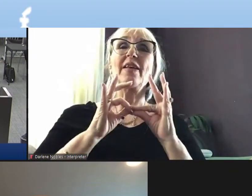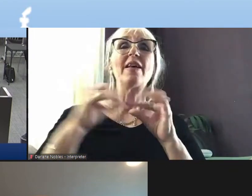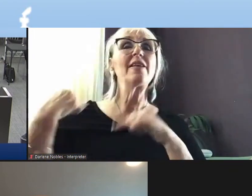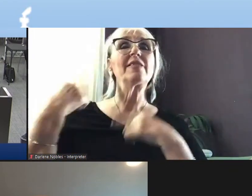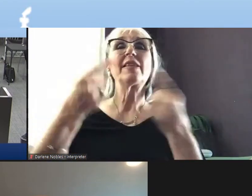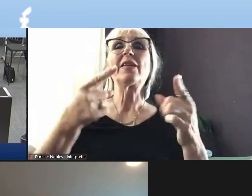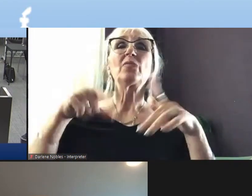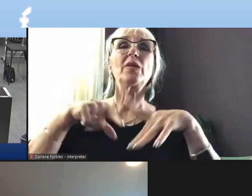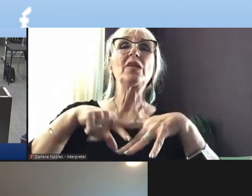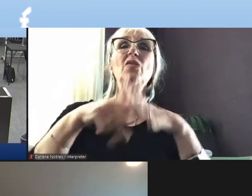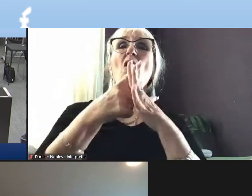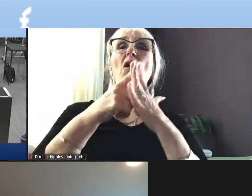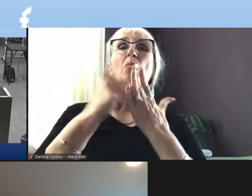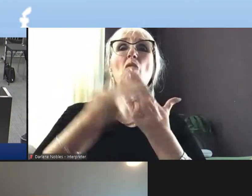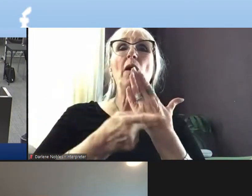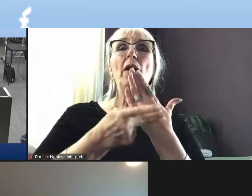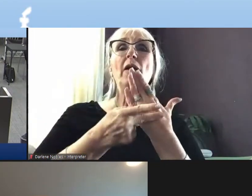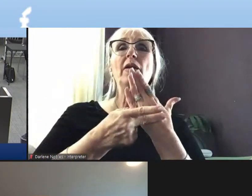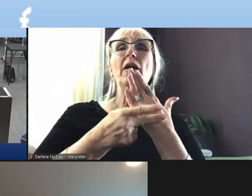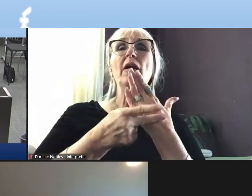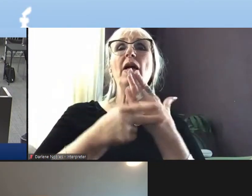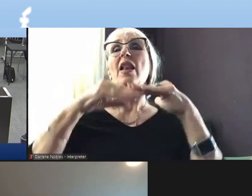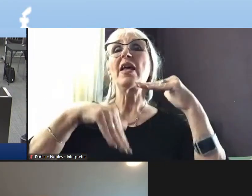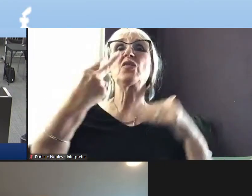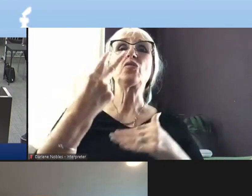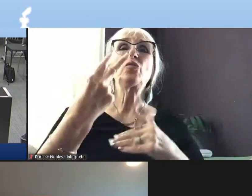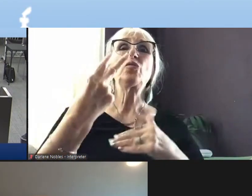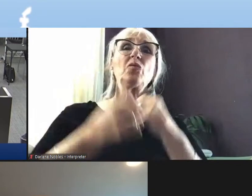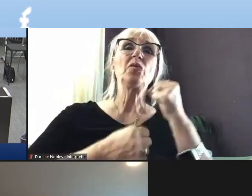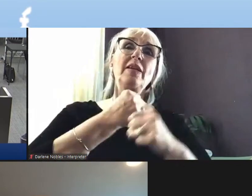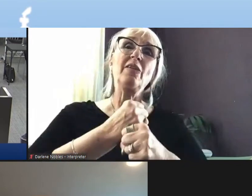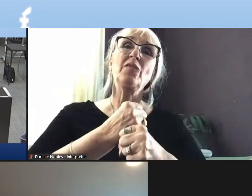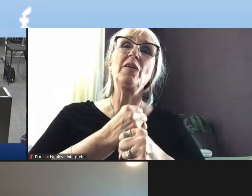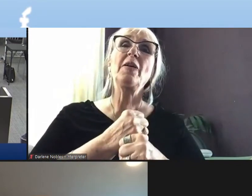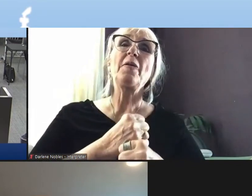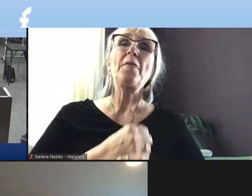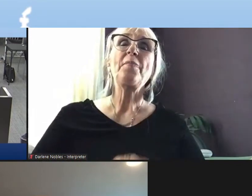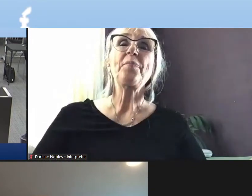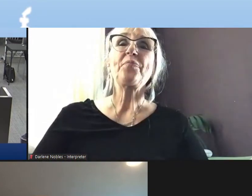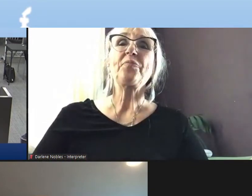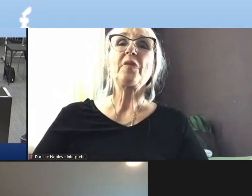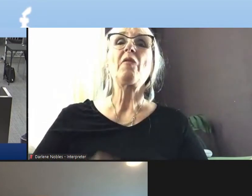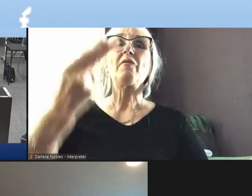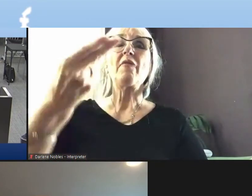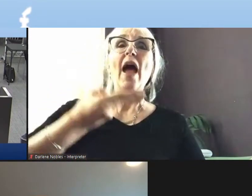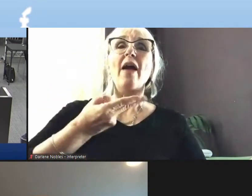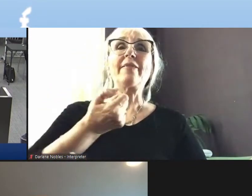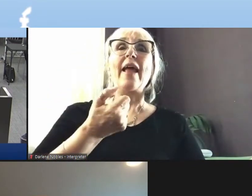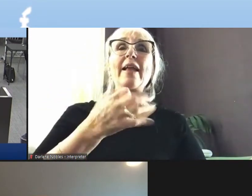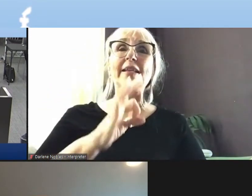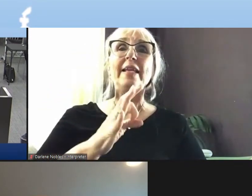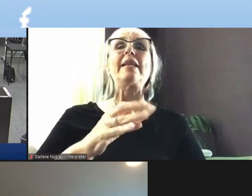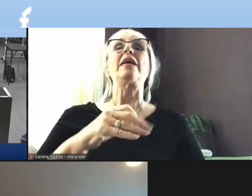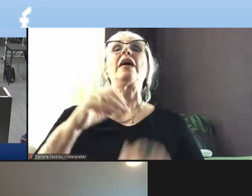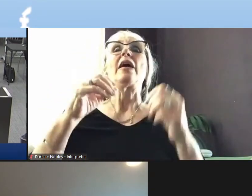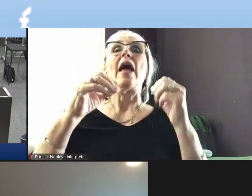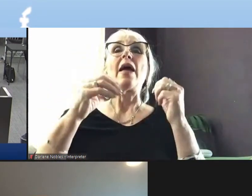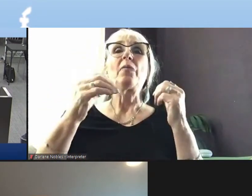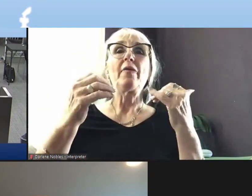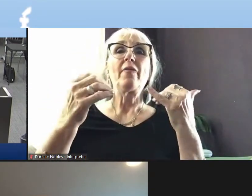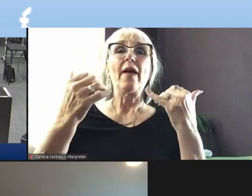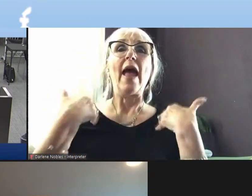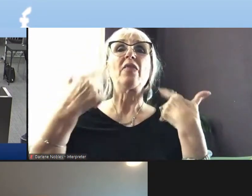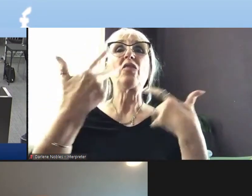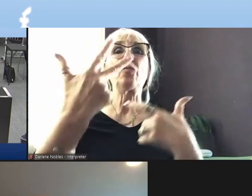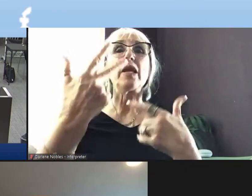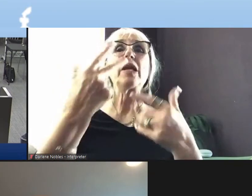program just under 2 years ago, we've had 19 participants in our program with 3 graduates. So just kind